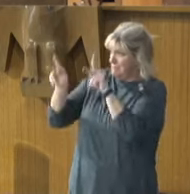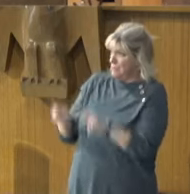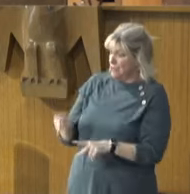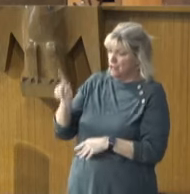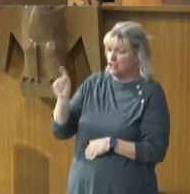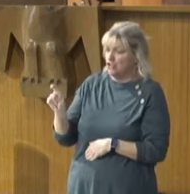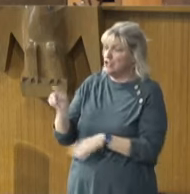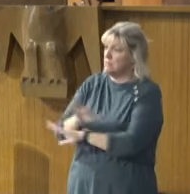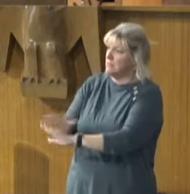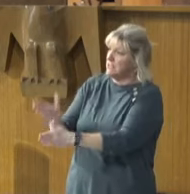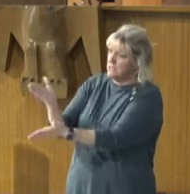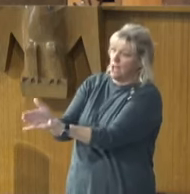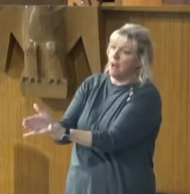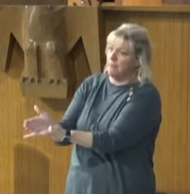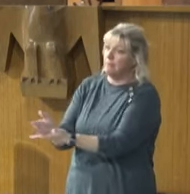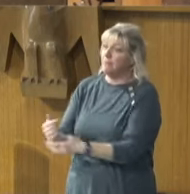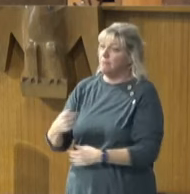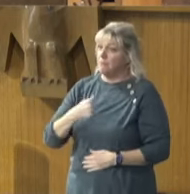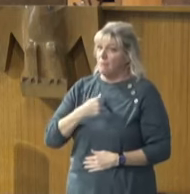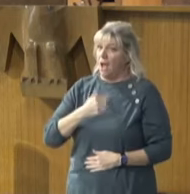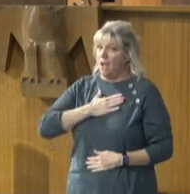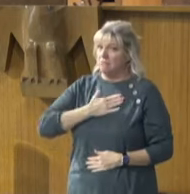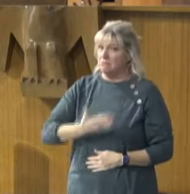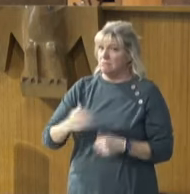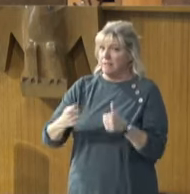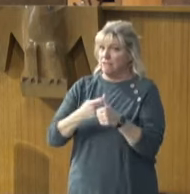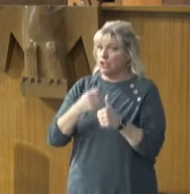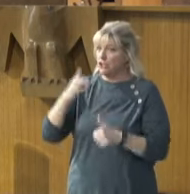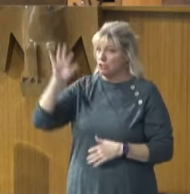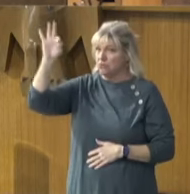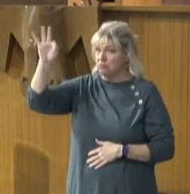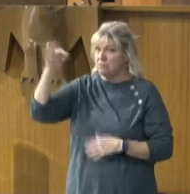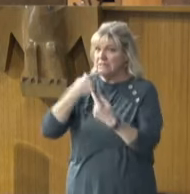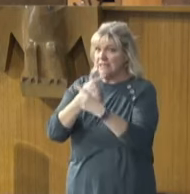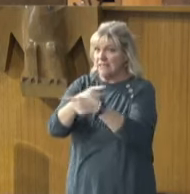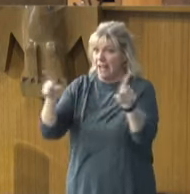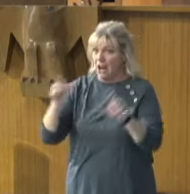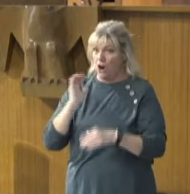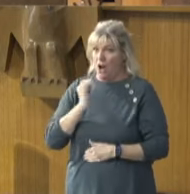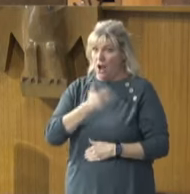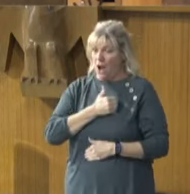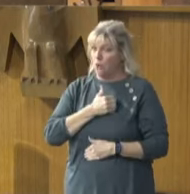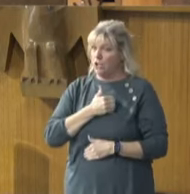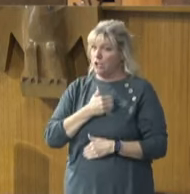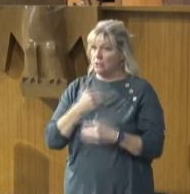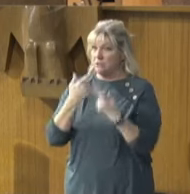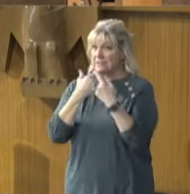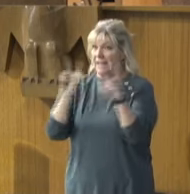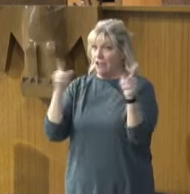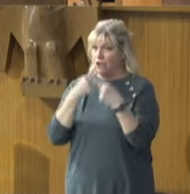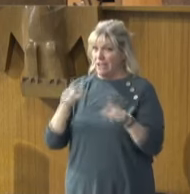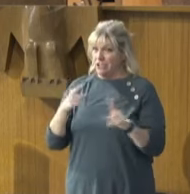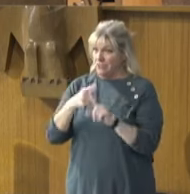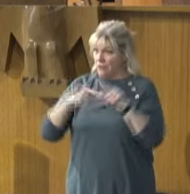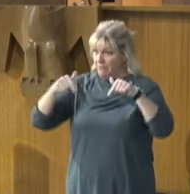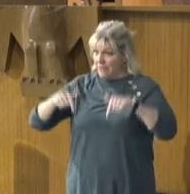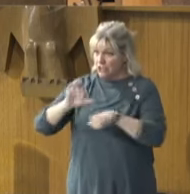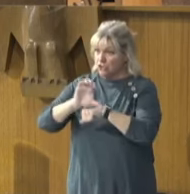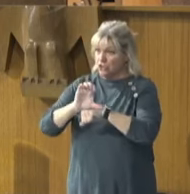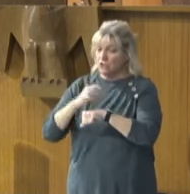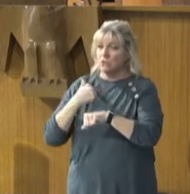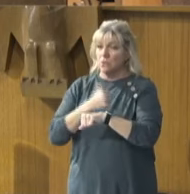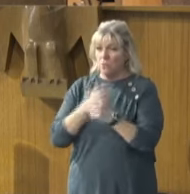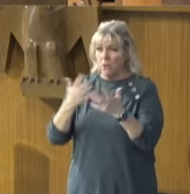And I will be the first to declare that our prophetic speech as a church must confront the moral failings